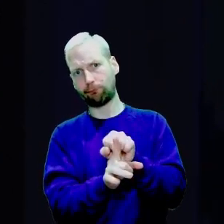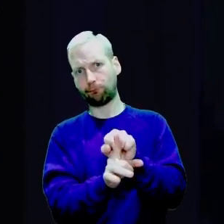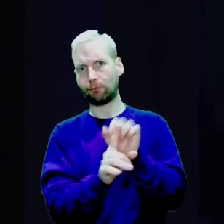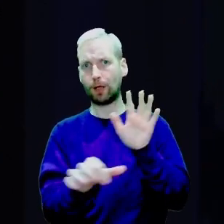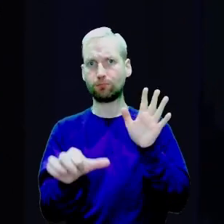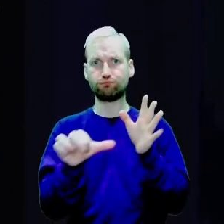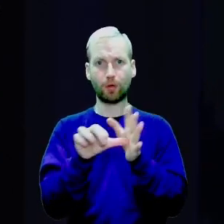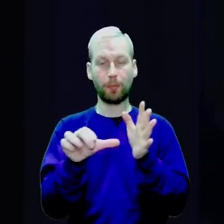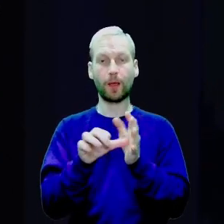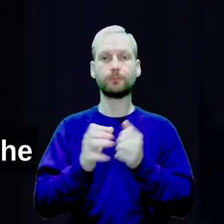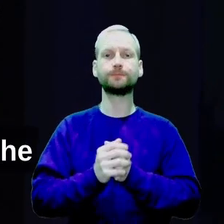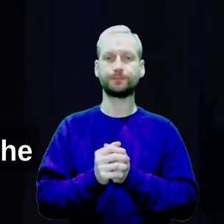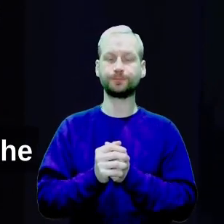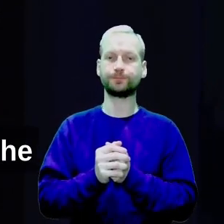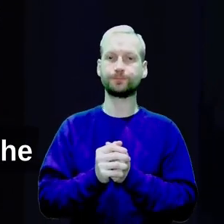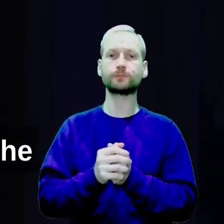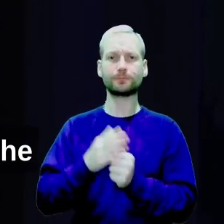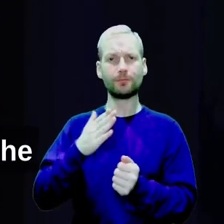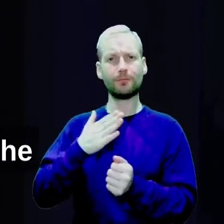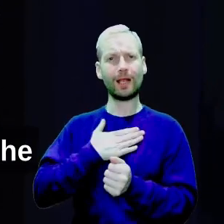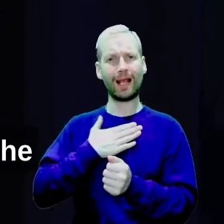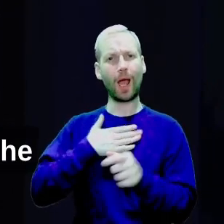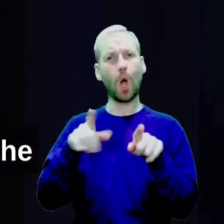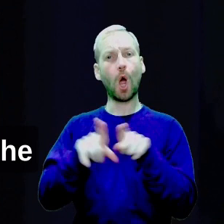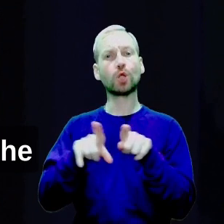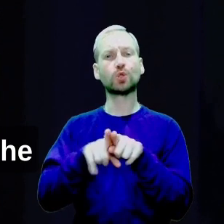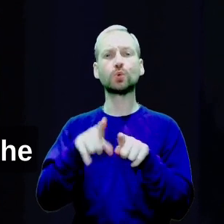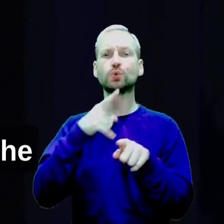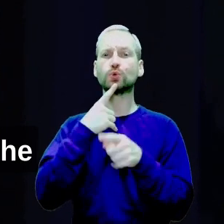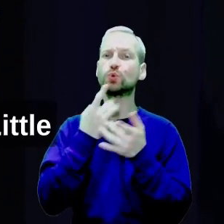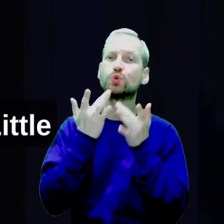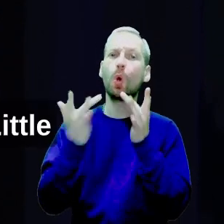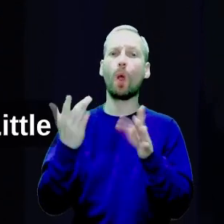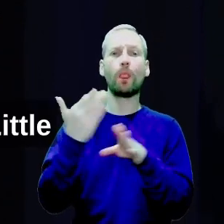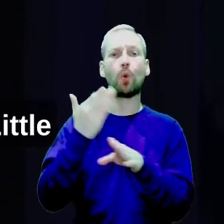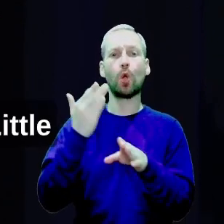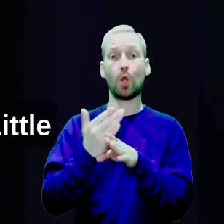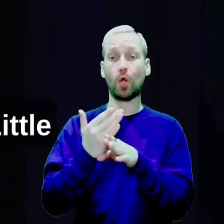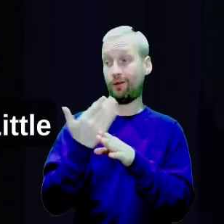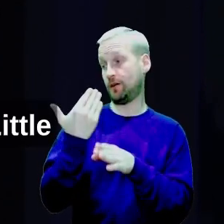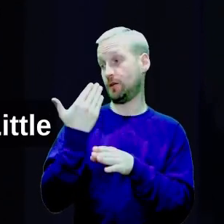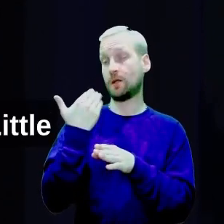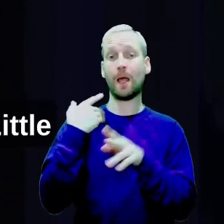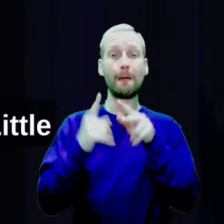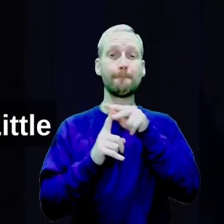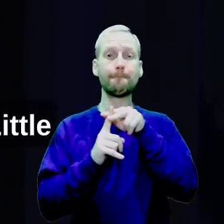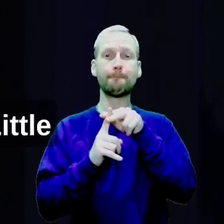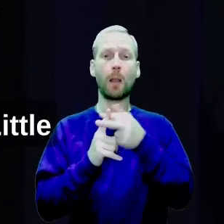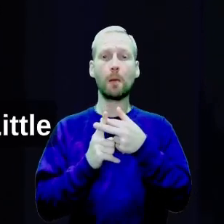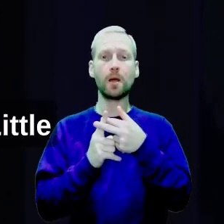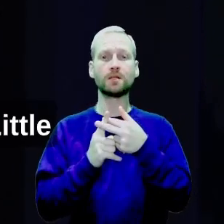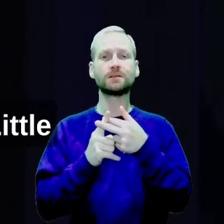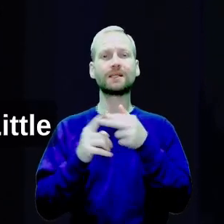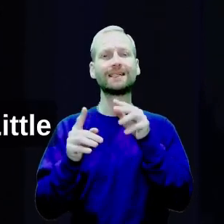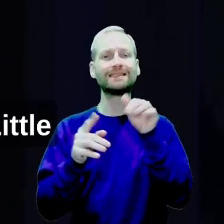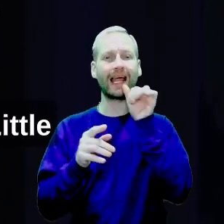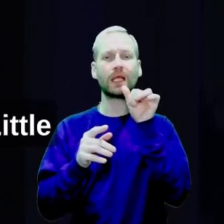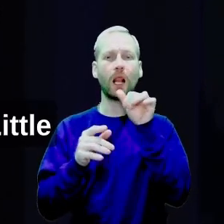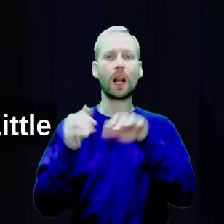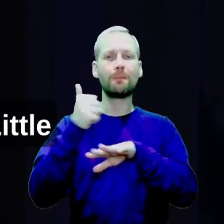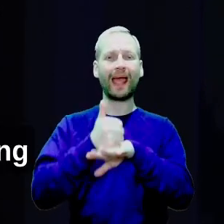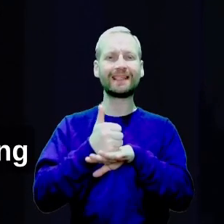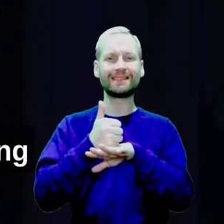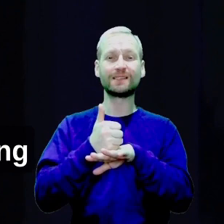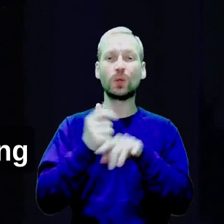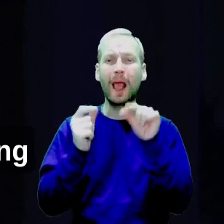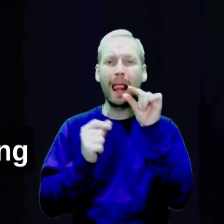this juncture, like to take the opportunity to actually highlight the work of the locally based plumbers' dental practices, whose Little Smiles